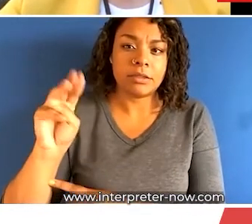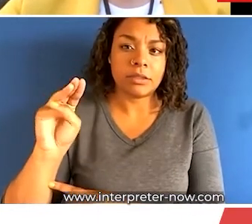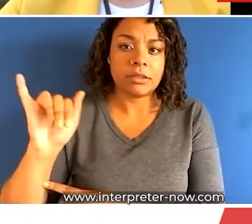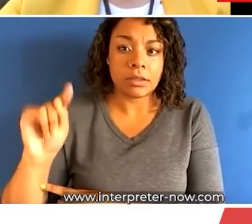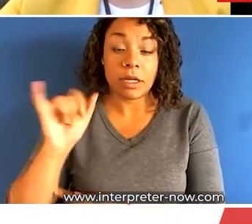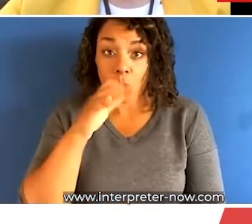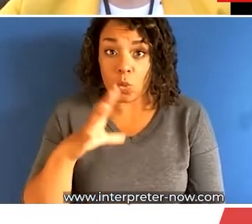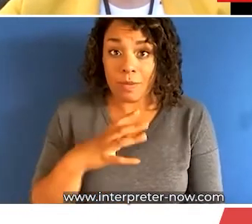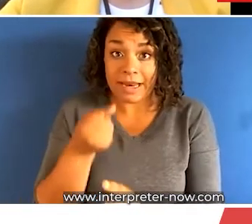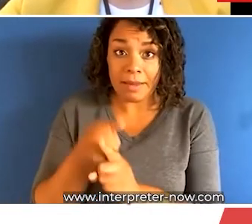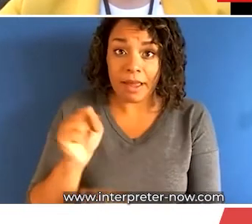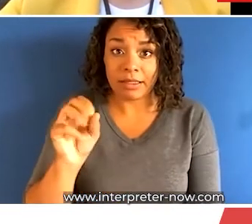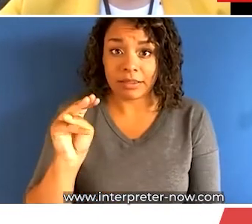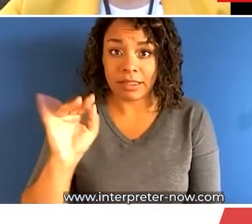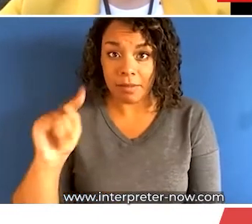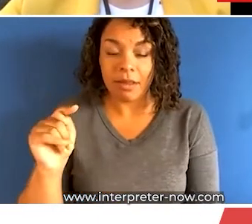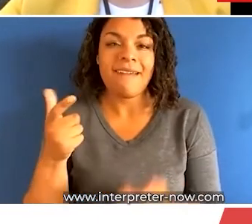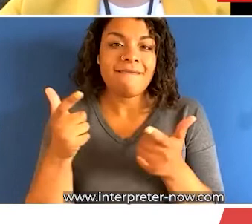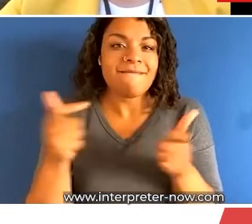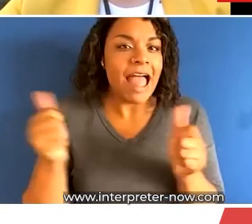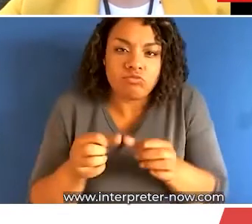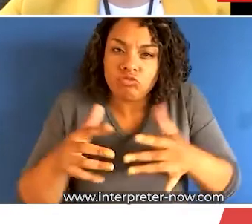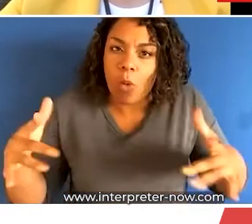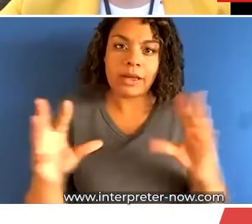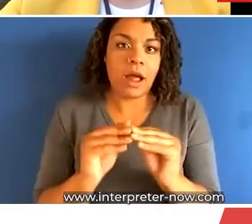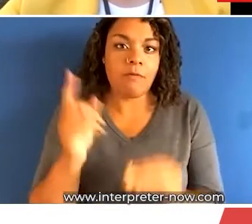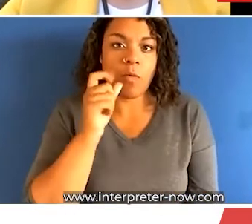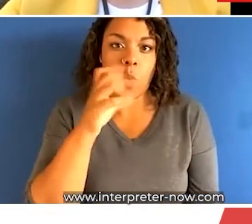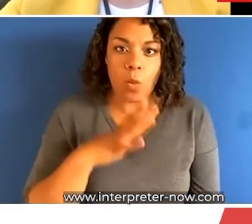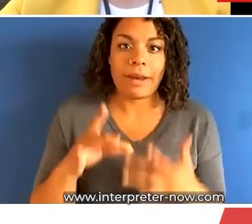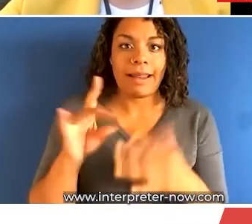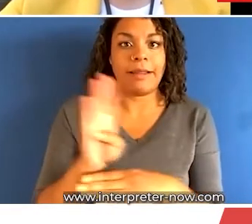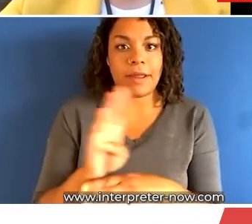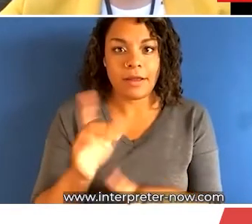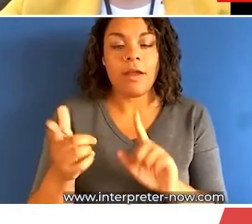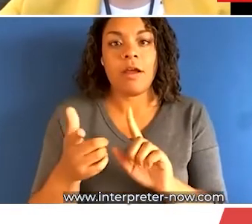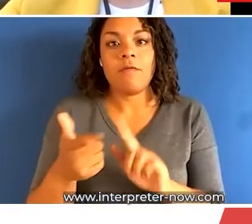the fastest growing conference for women-led